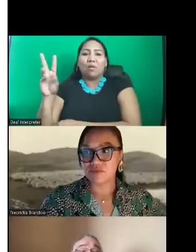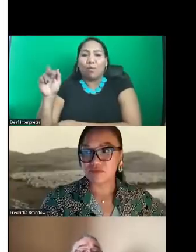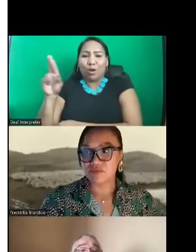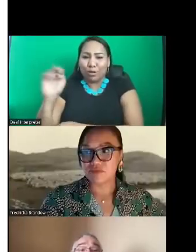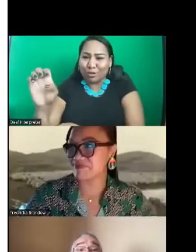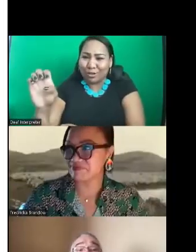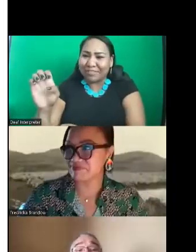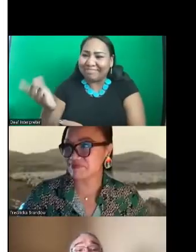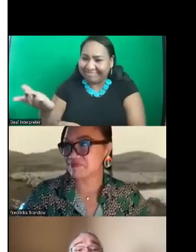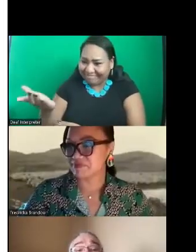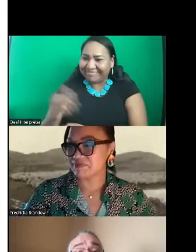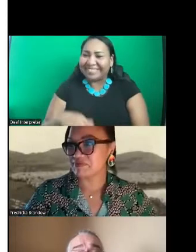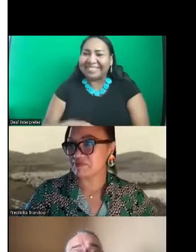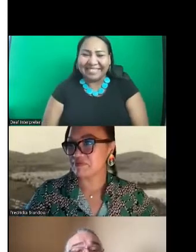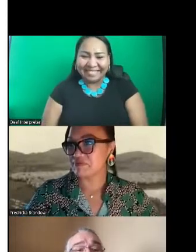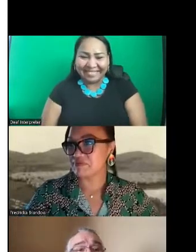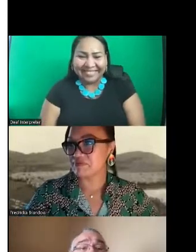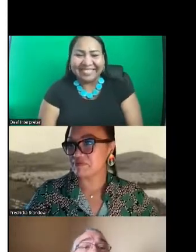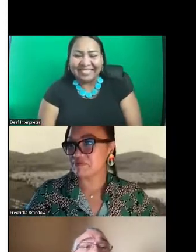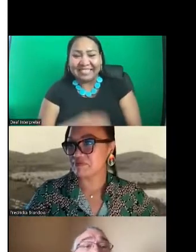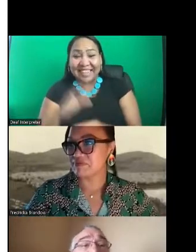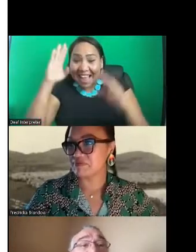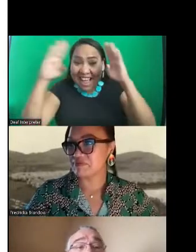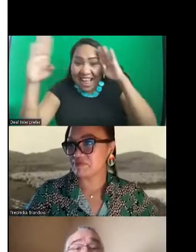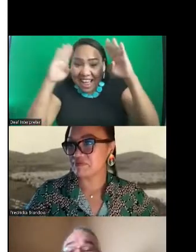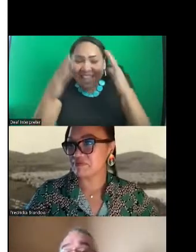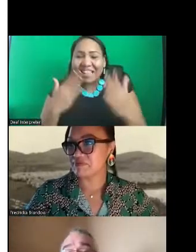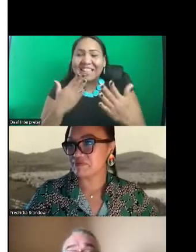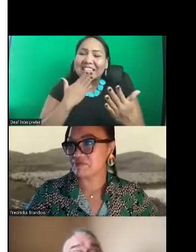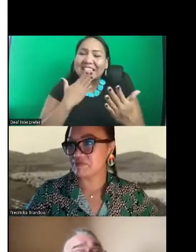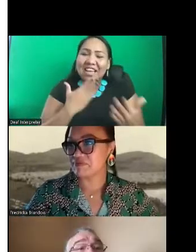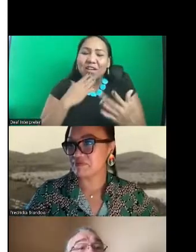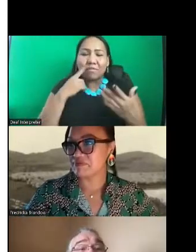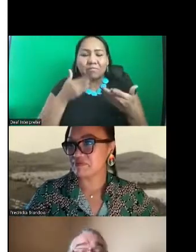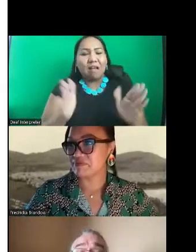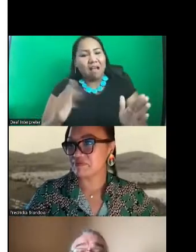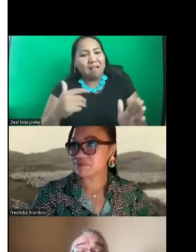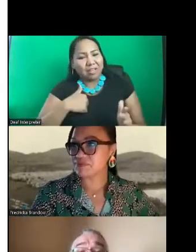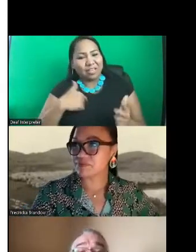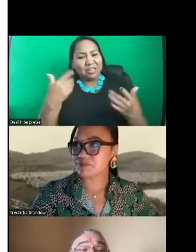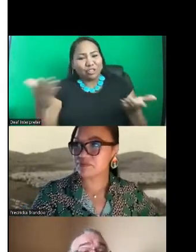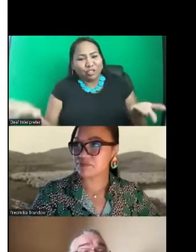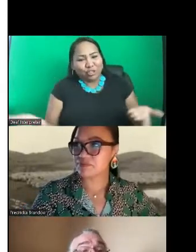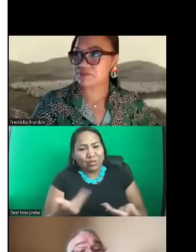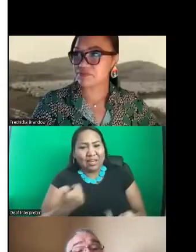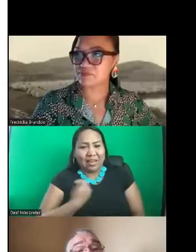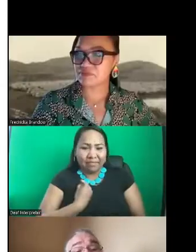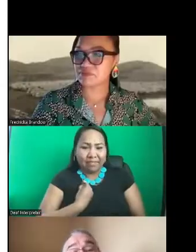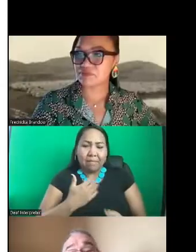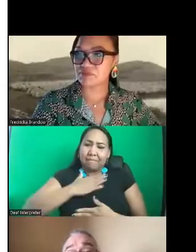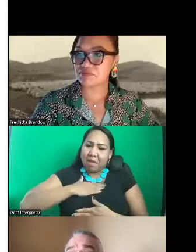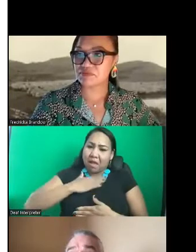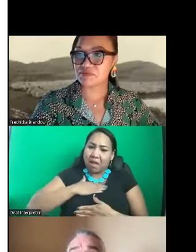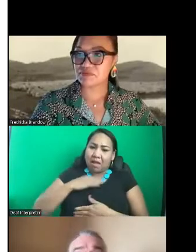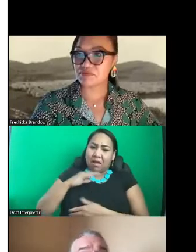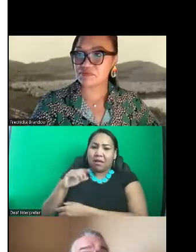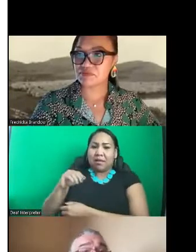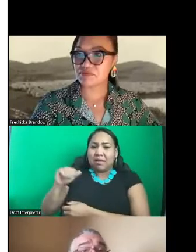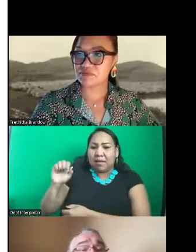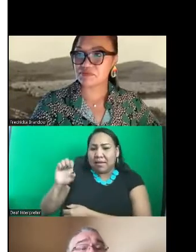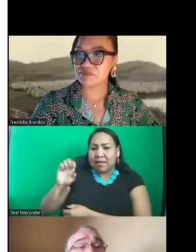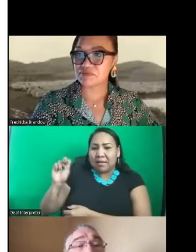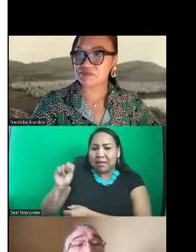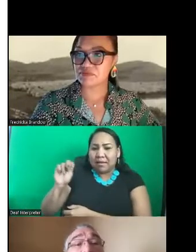Pelamia Washtelo. Thank you so much for allowing me to introduce my Ina, my mother. My name is